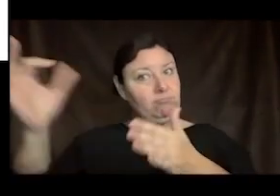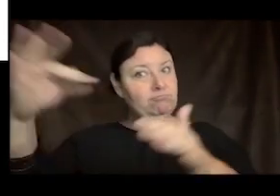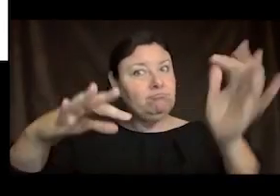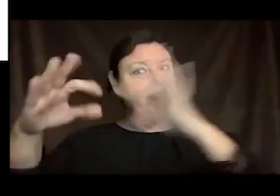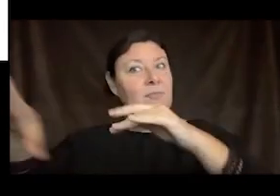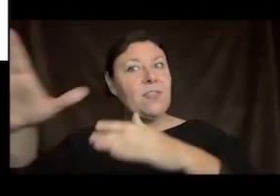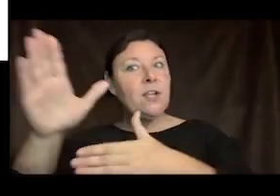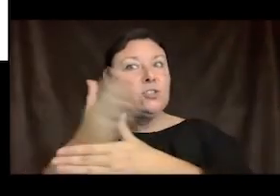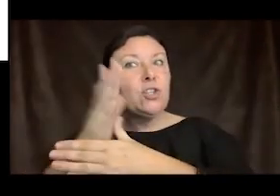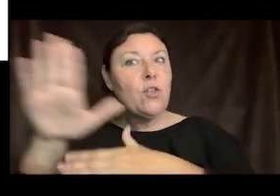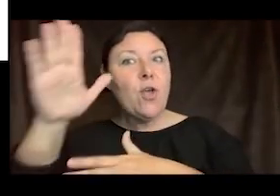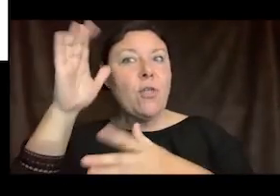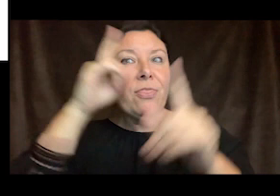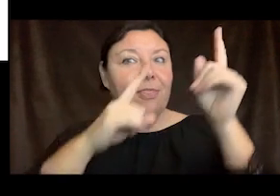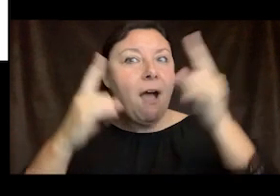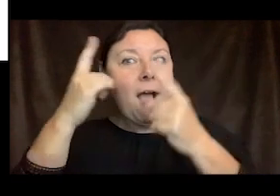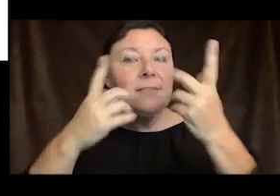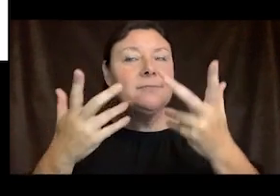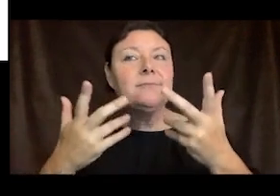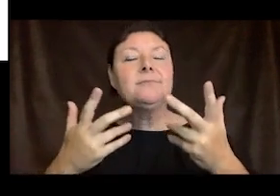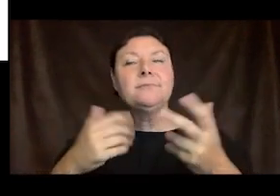of course, that they realized was that